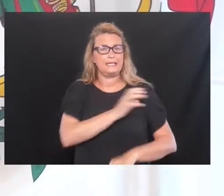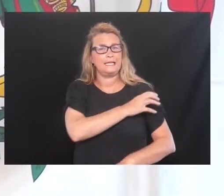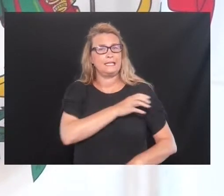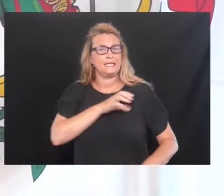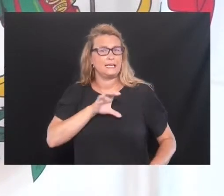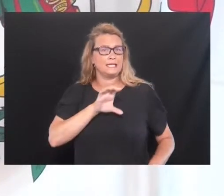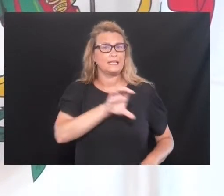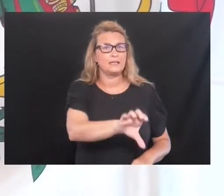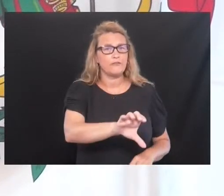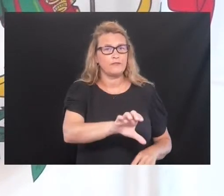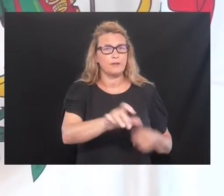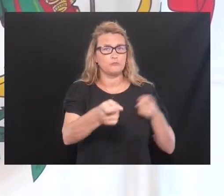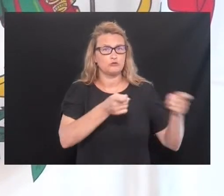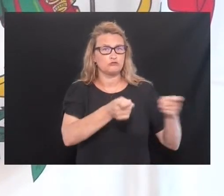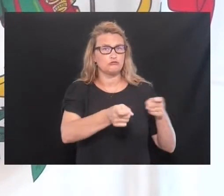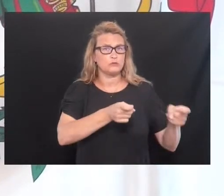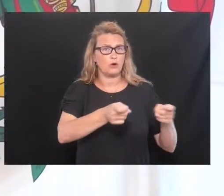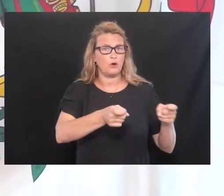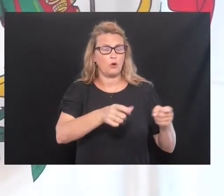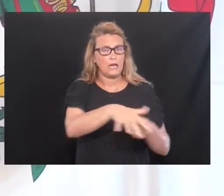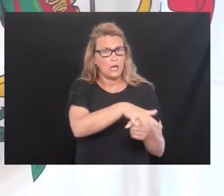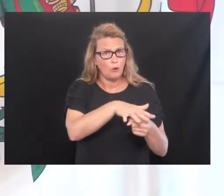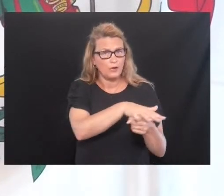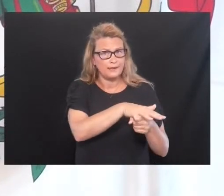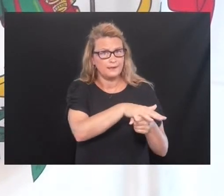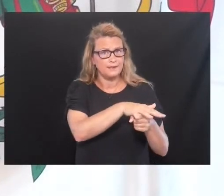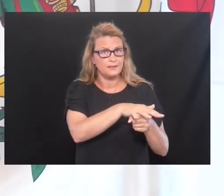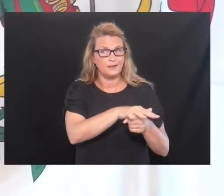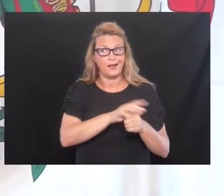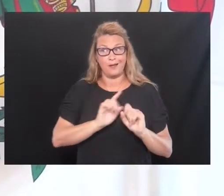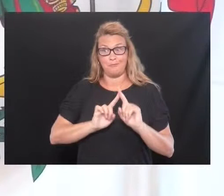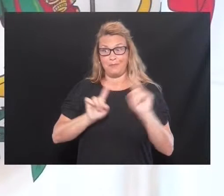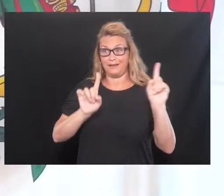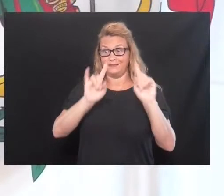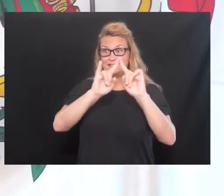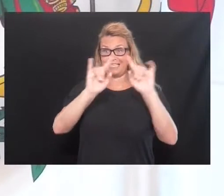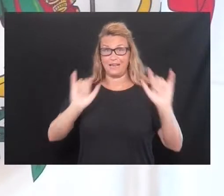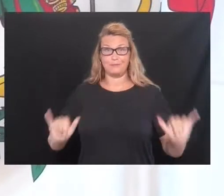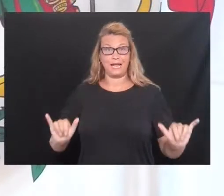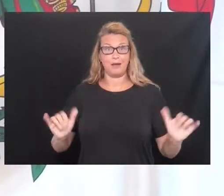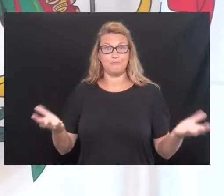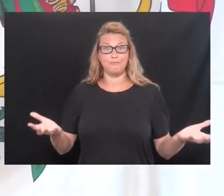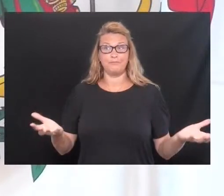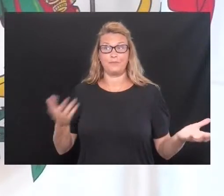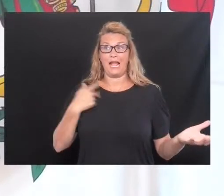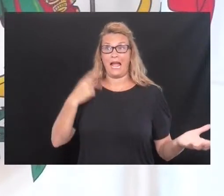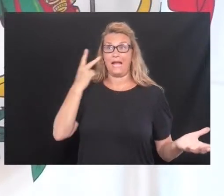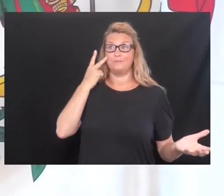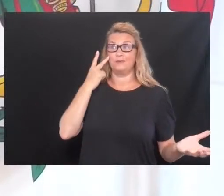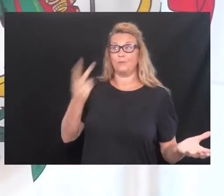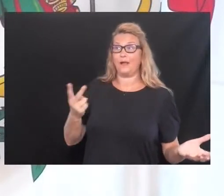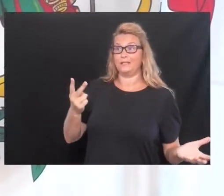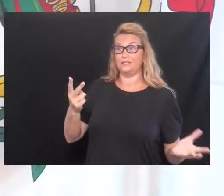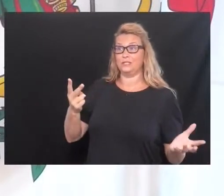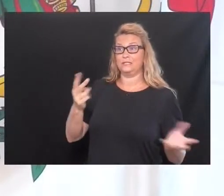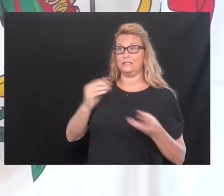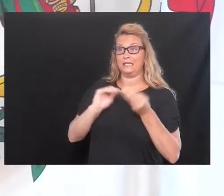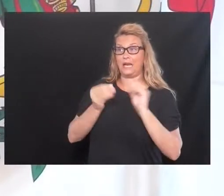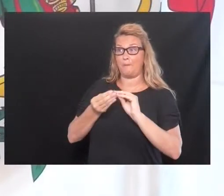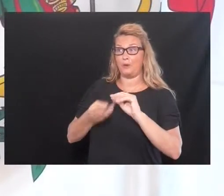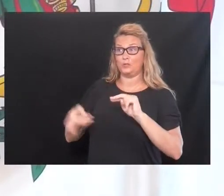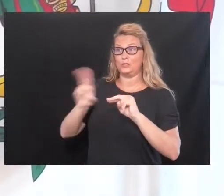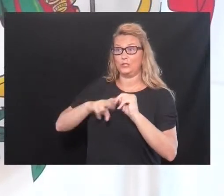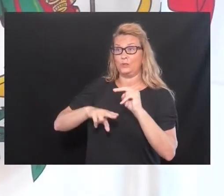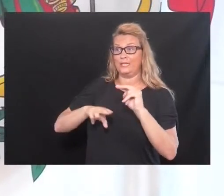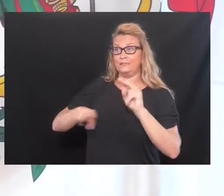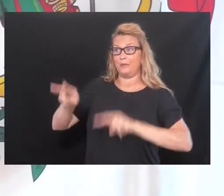local control as I possibly can, but at the same time, we continue to monitor, we continue to watch in